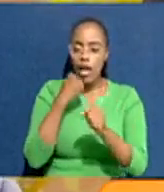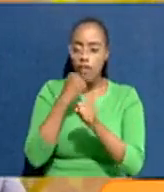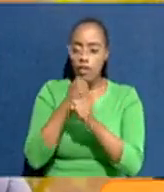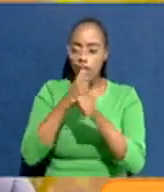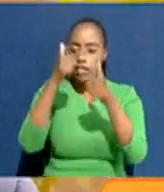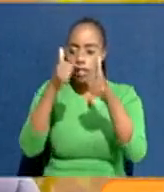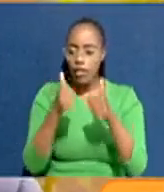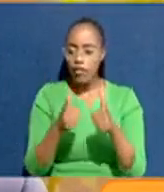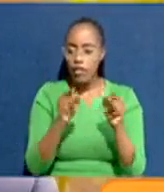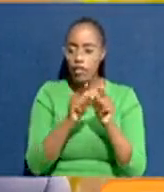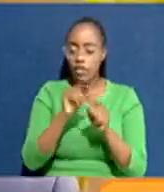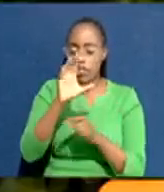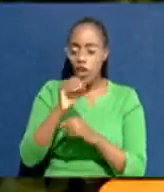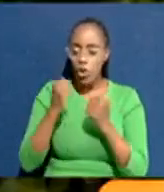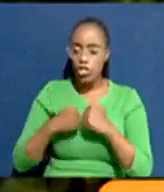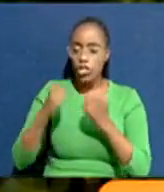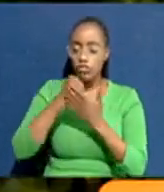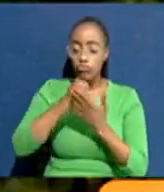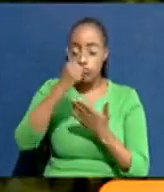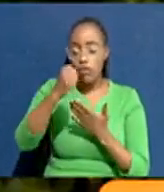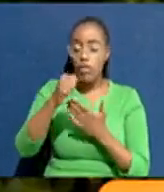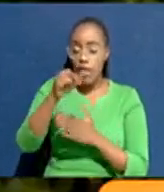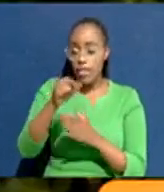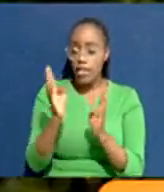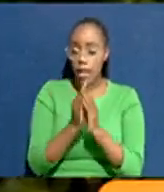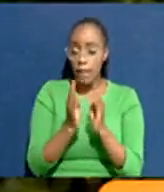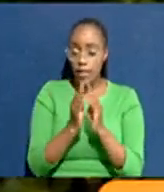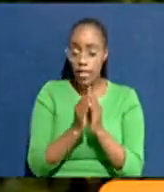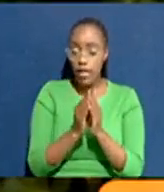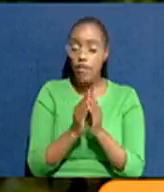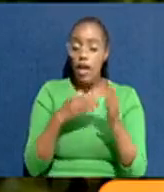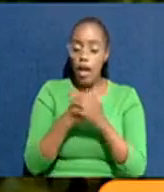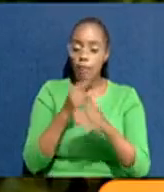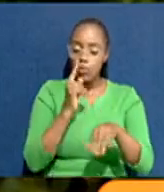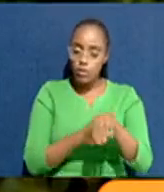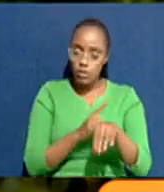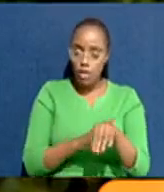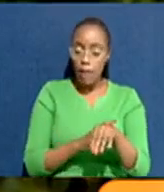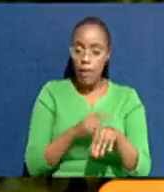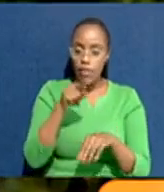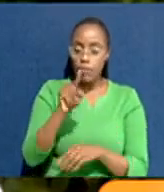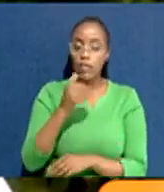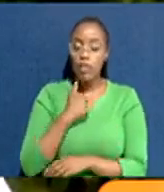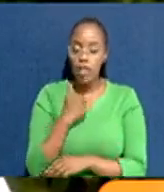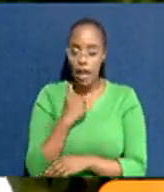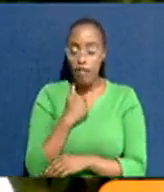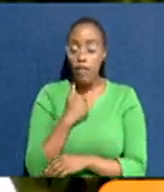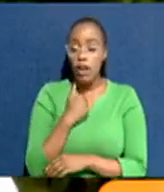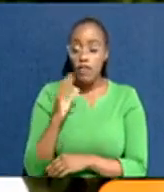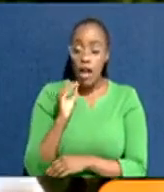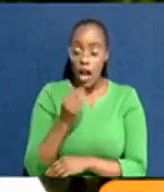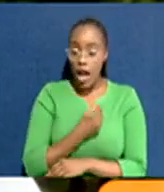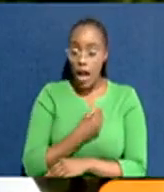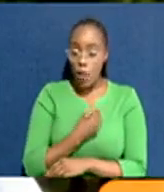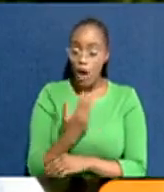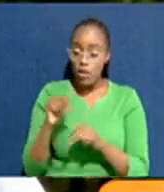notice as the co-chair, suspending these talks for 7 days, until and unless our principals